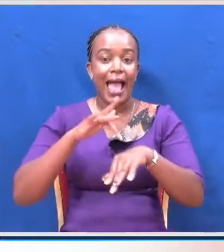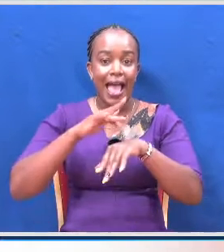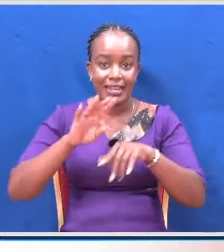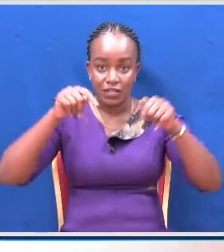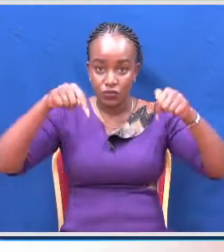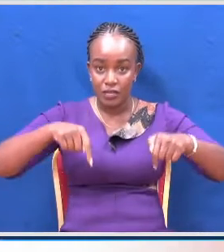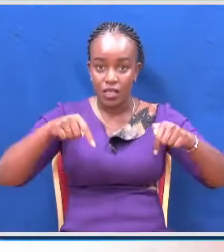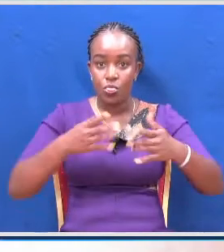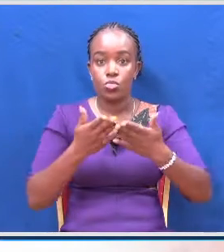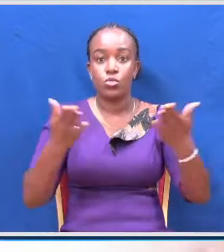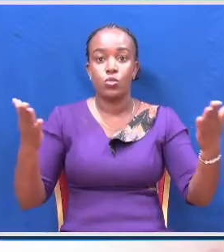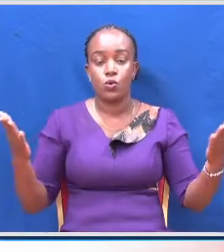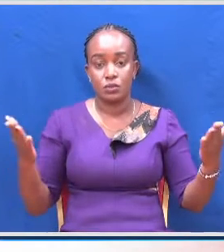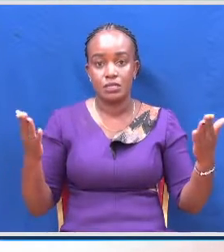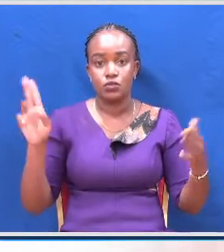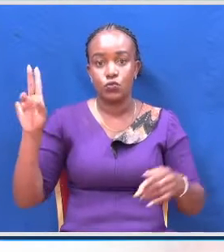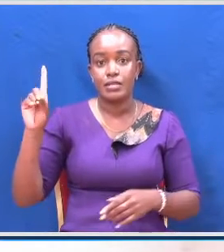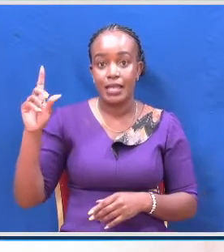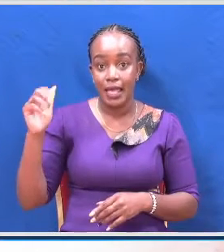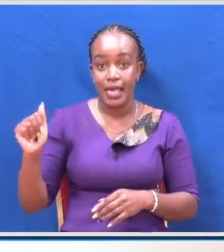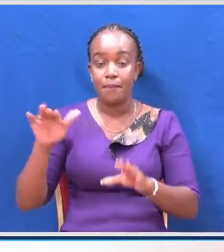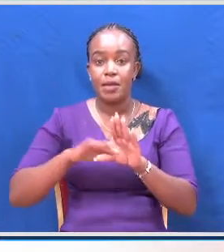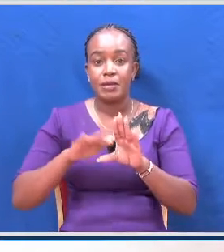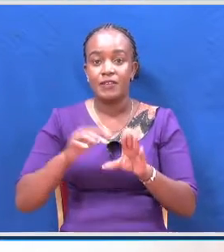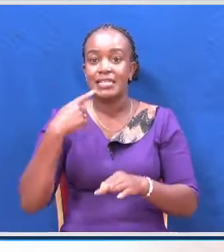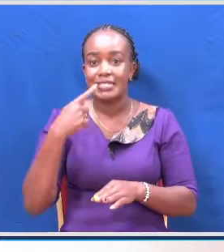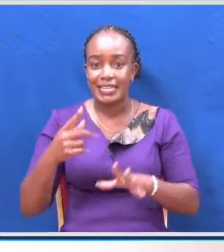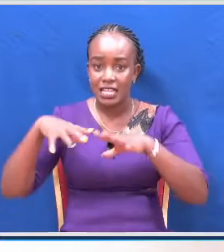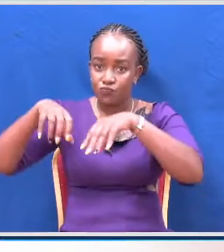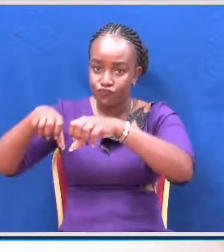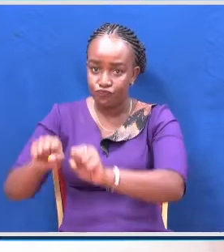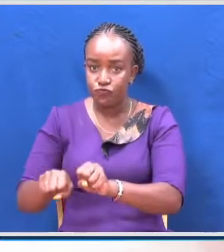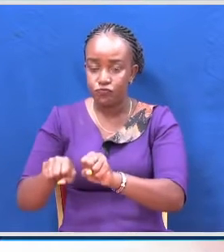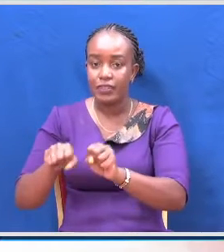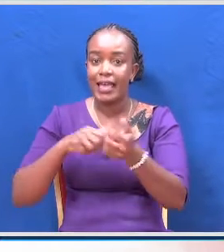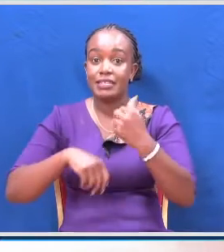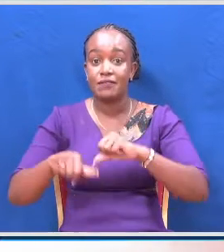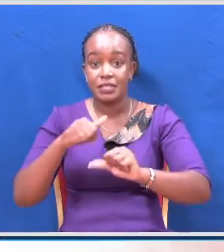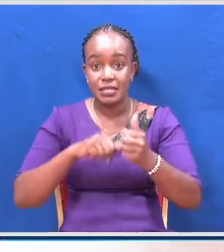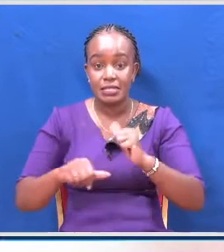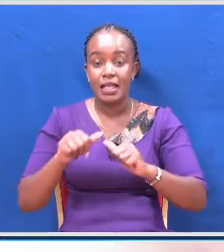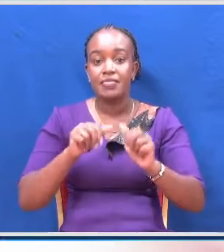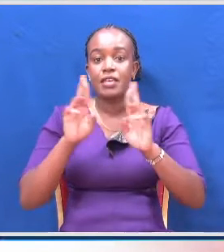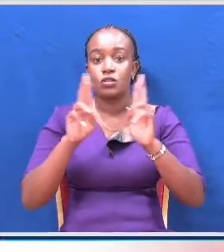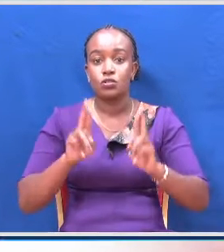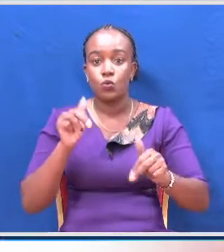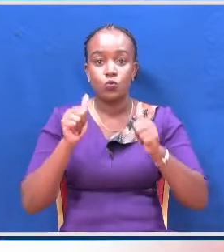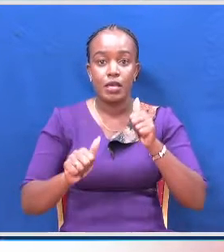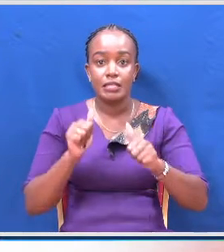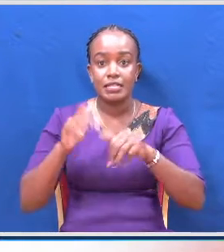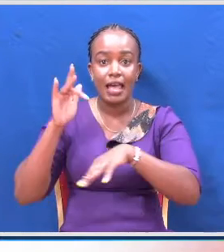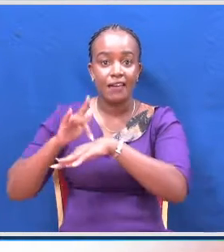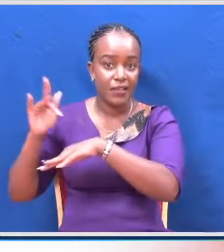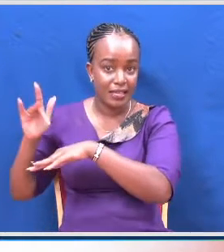youthful members claimed that Owalo has stalled the party's activities in the region, thus affecting Deputy President Ruto's